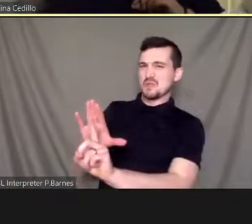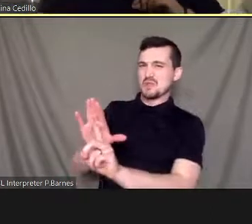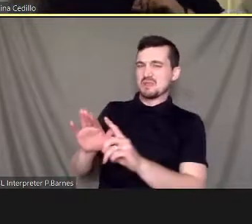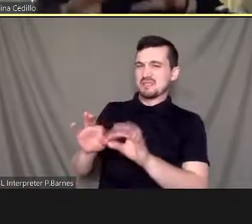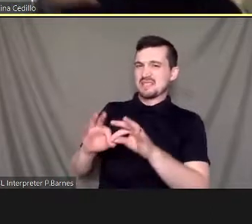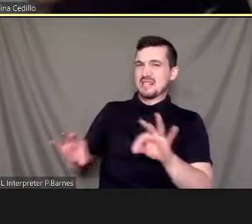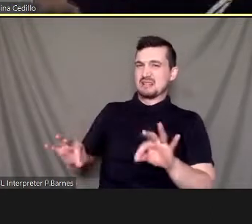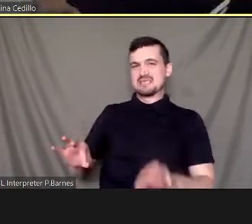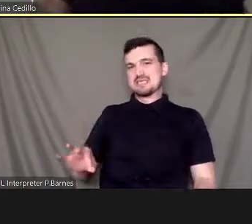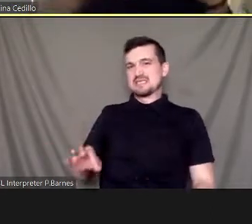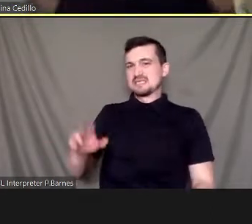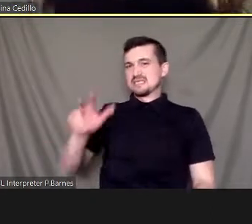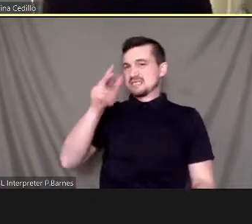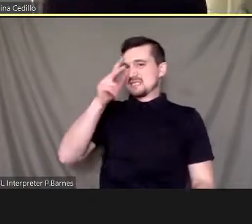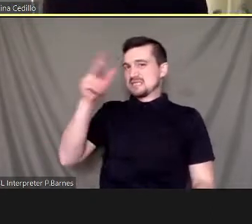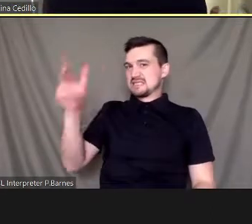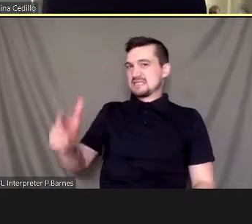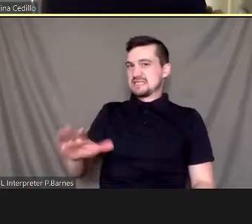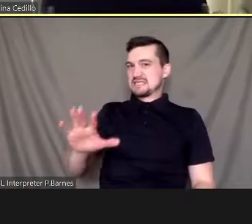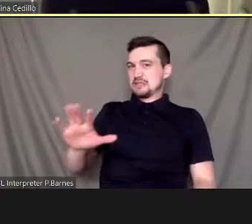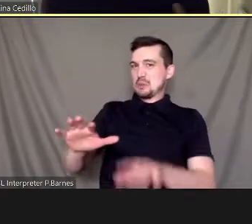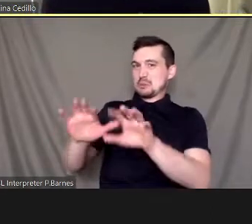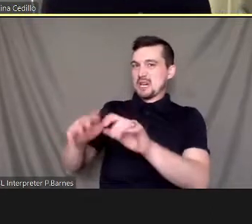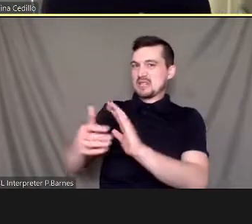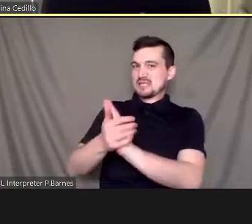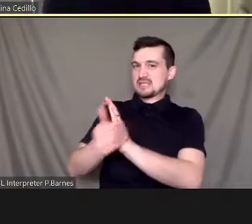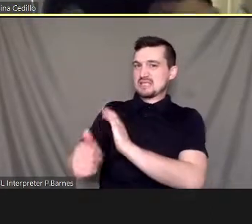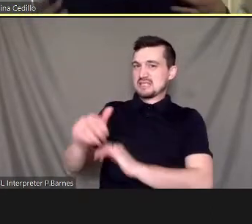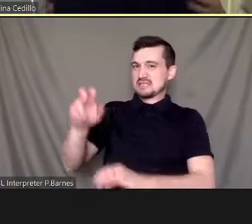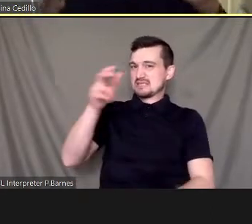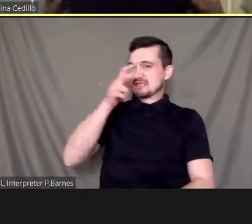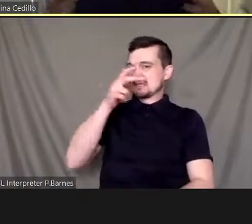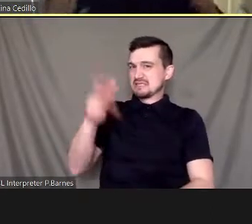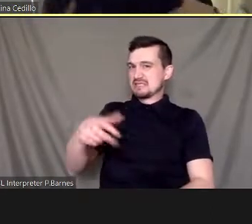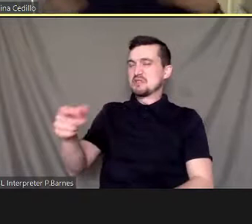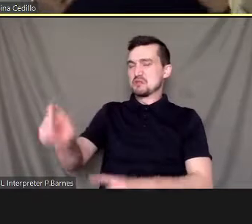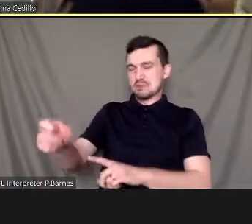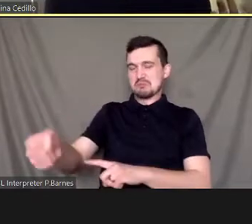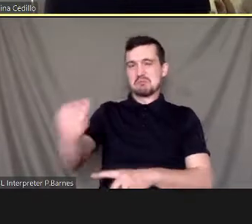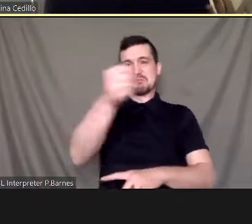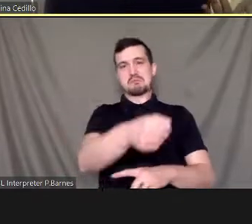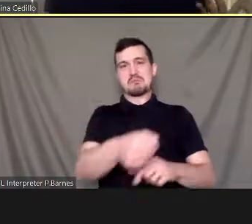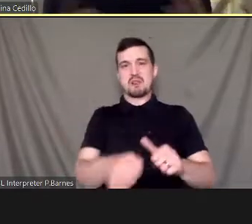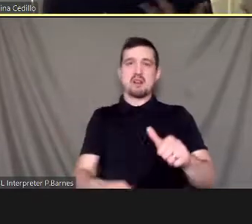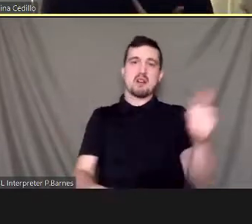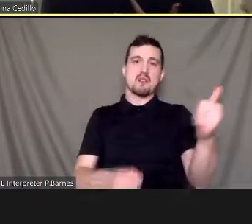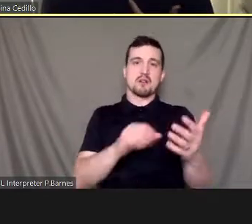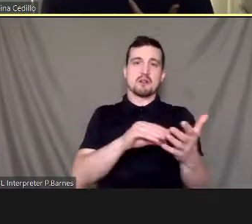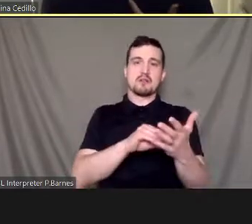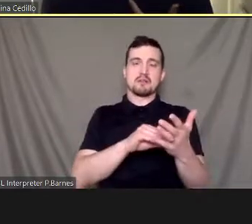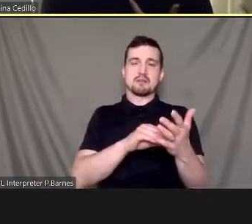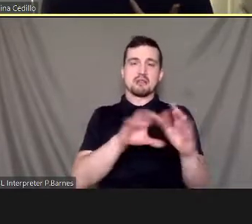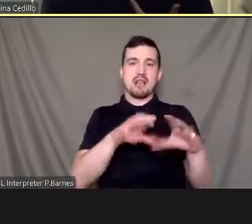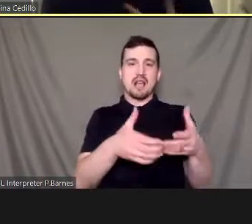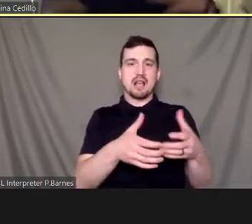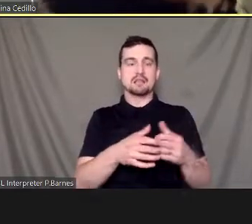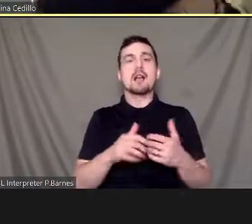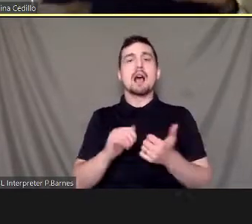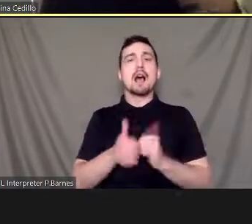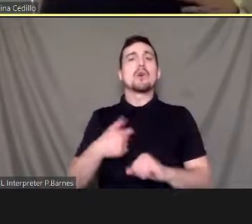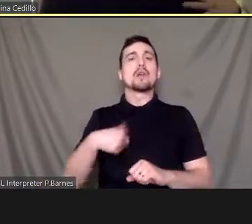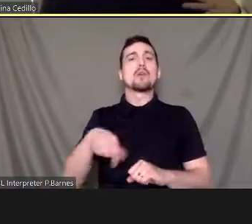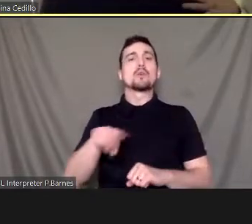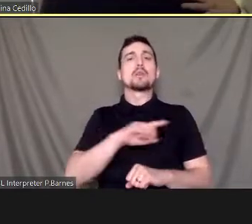classroom or that course and things like that. How can we make that a focus